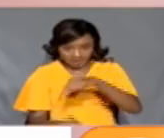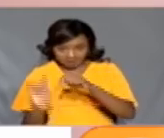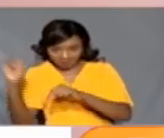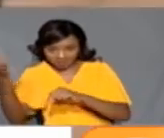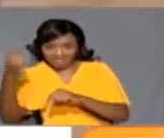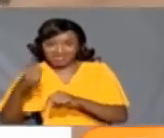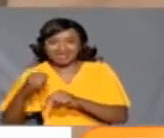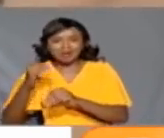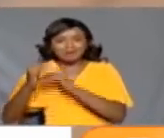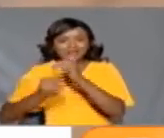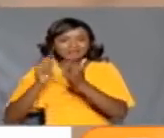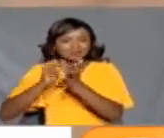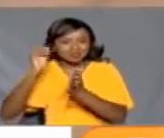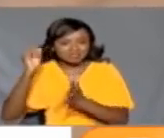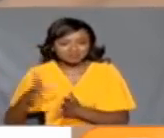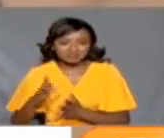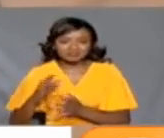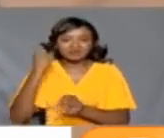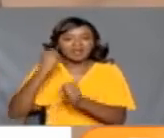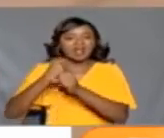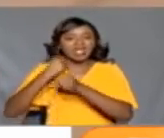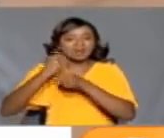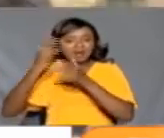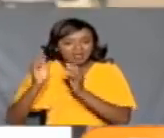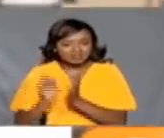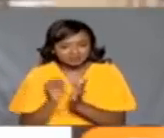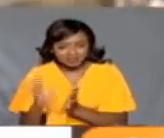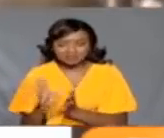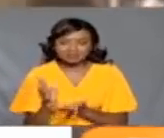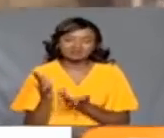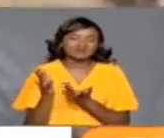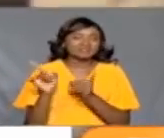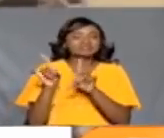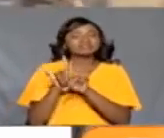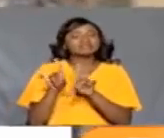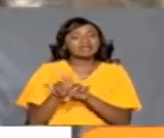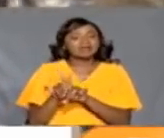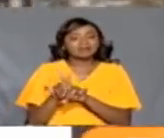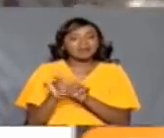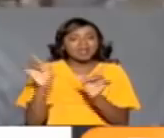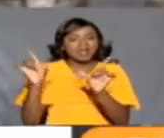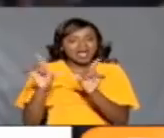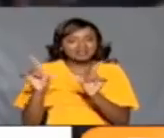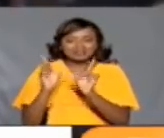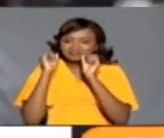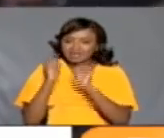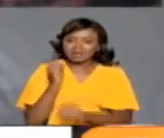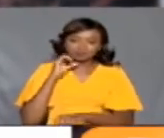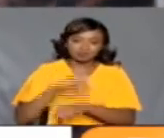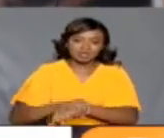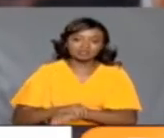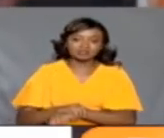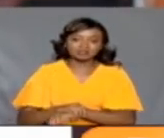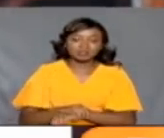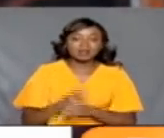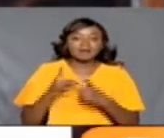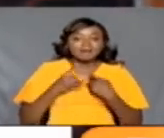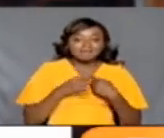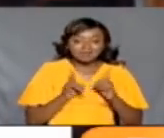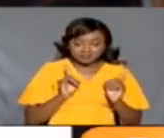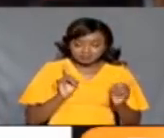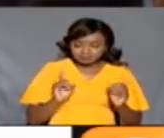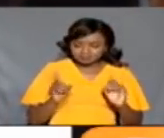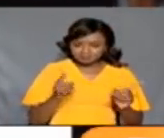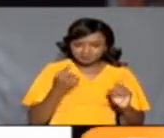cost of materials. While small businesses have been lauded as the key to turning around Kenya's economy, it seems we